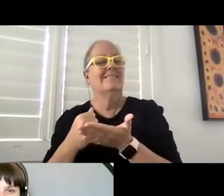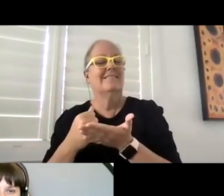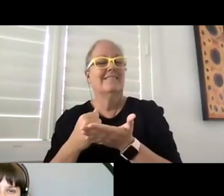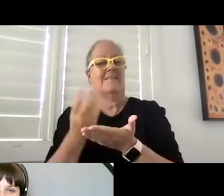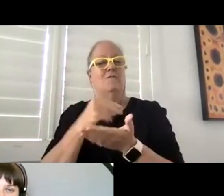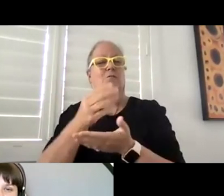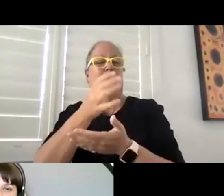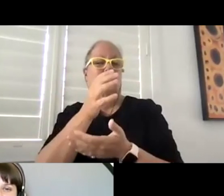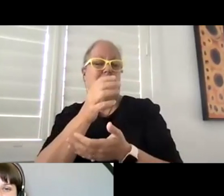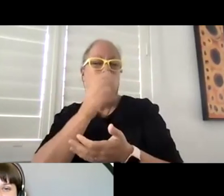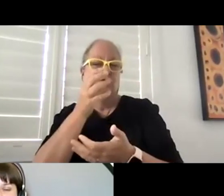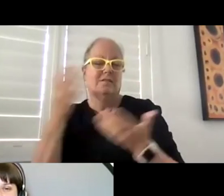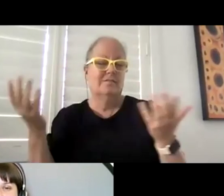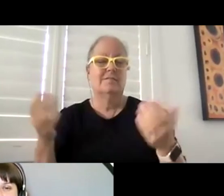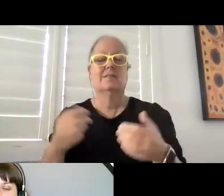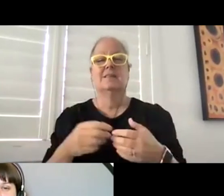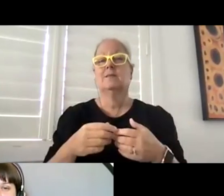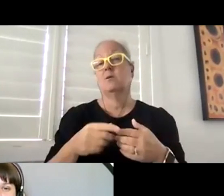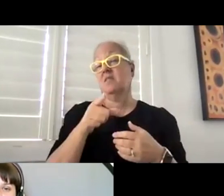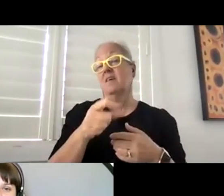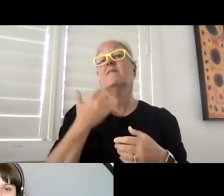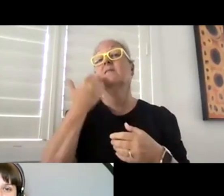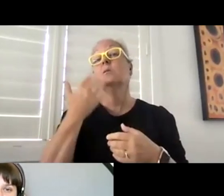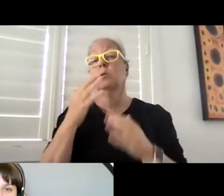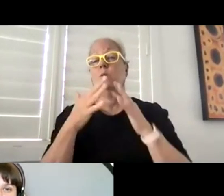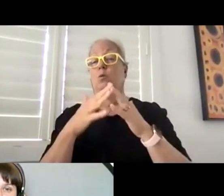it's definitely something to consider for future